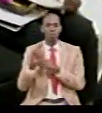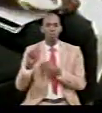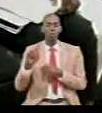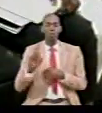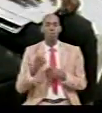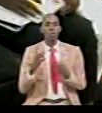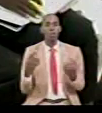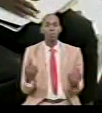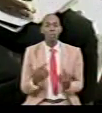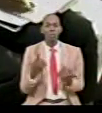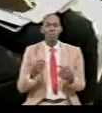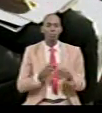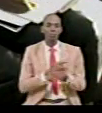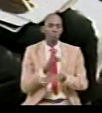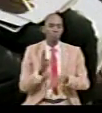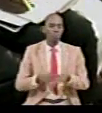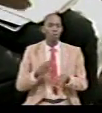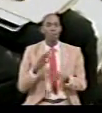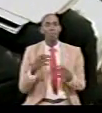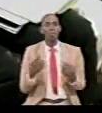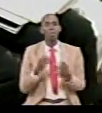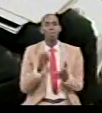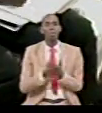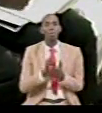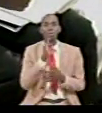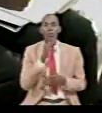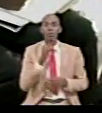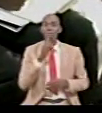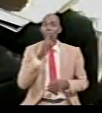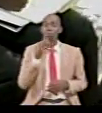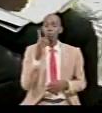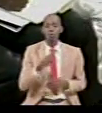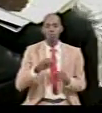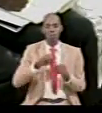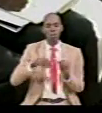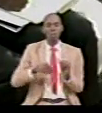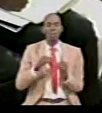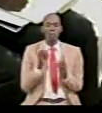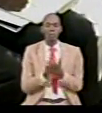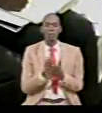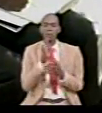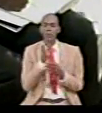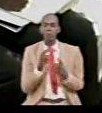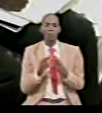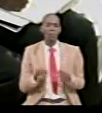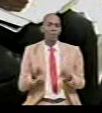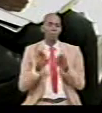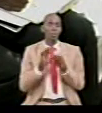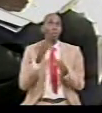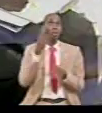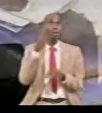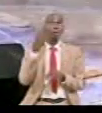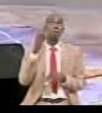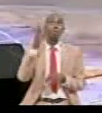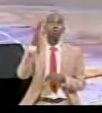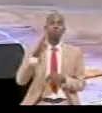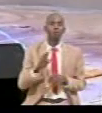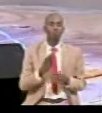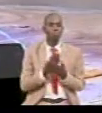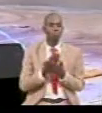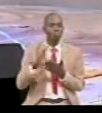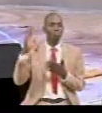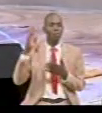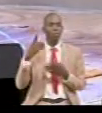the nature of sin. That's the real circumcision that matters in the sight of the Lord, putting off the body